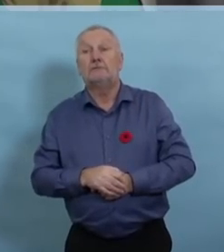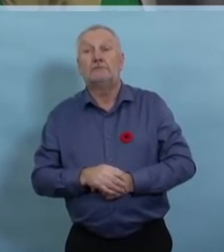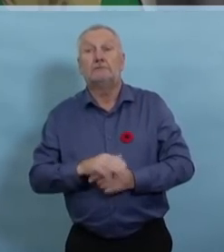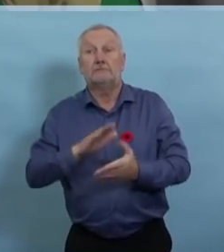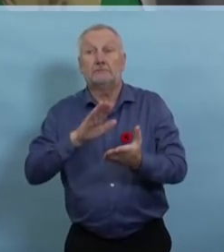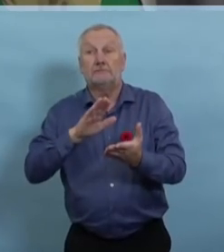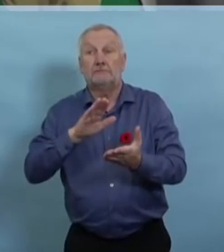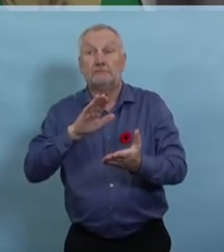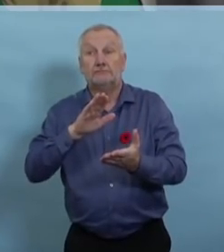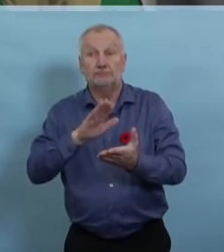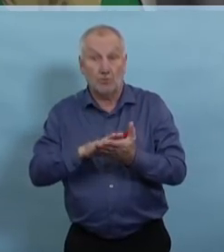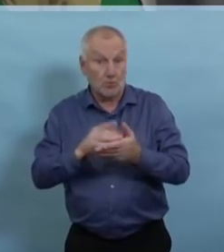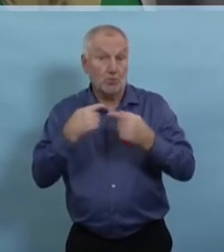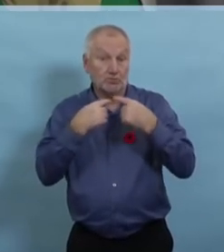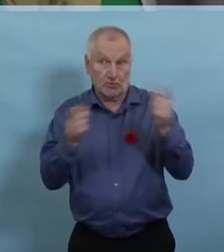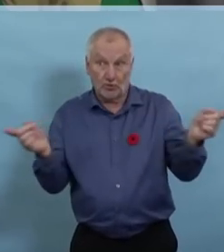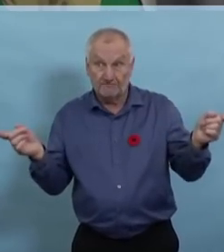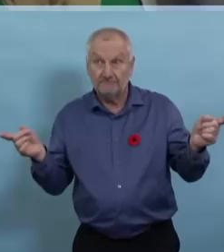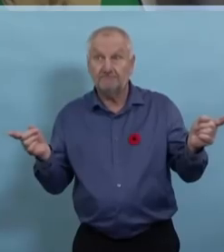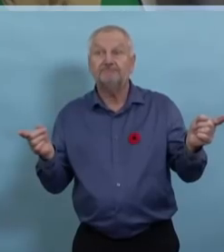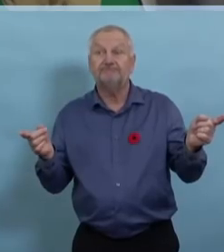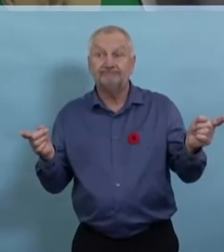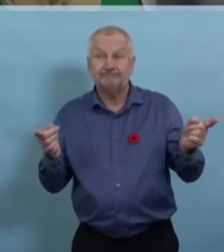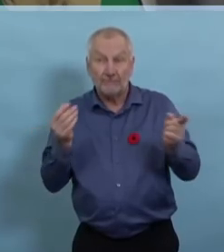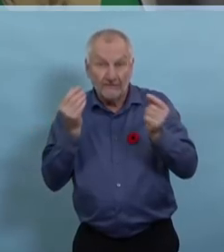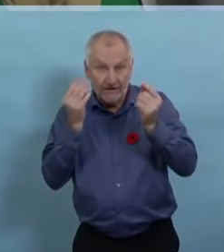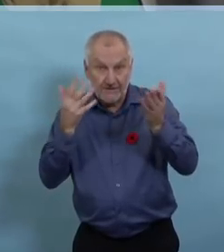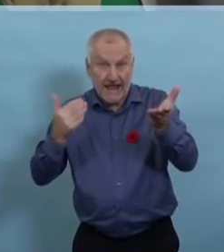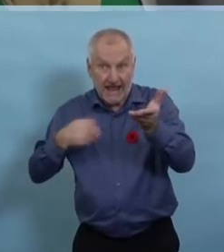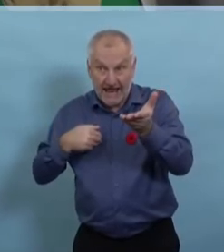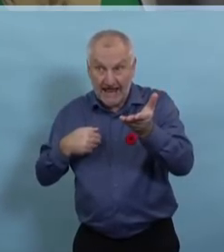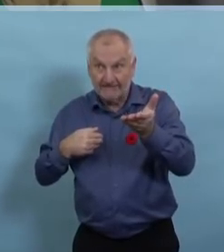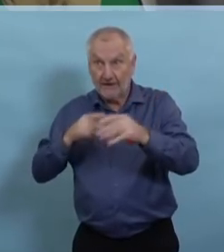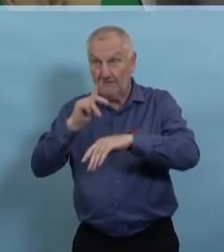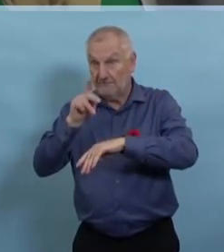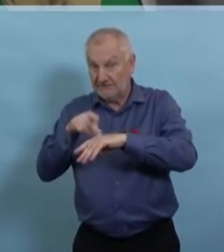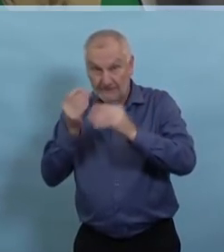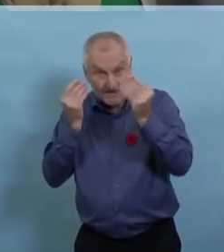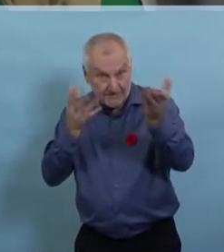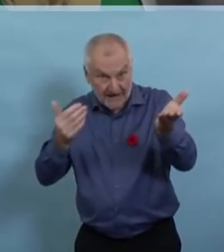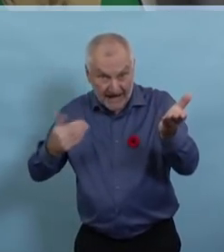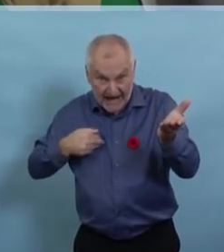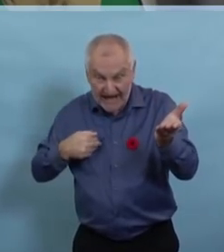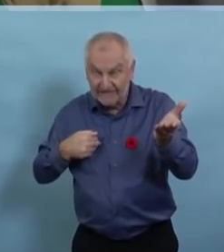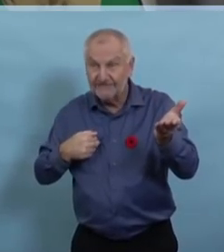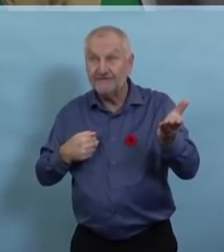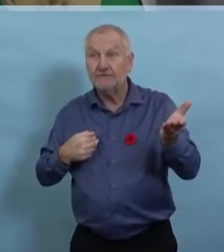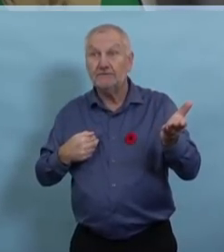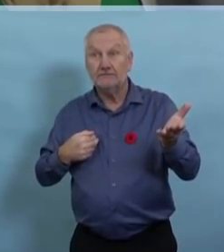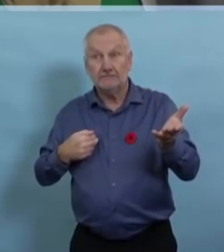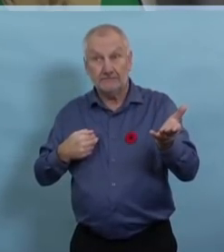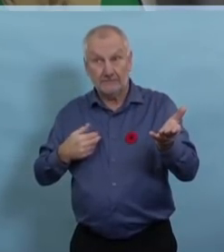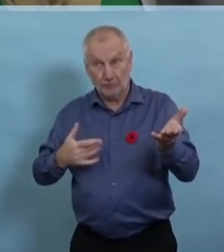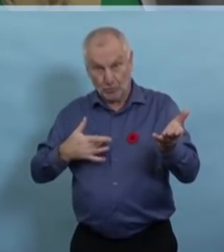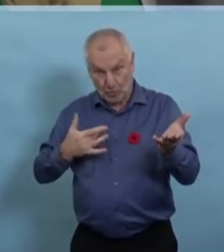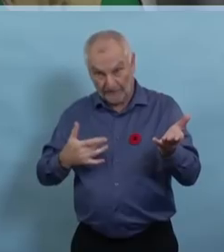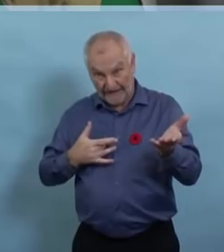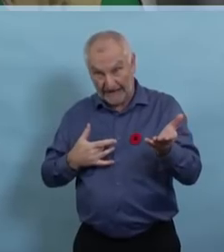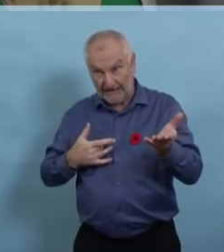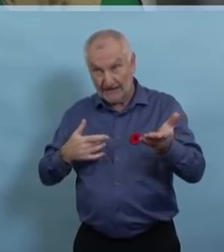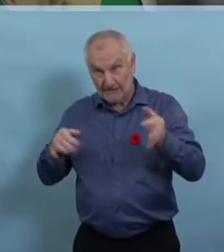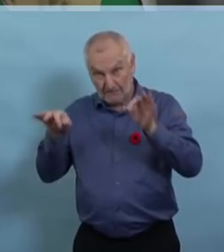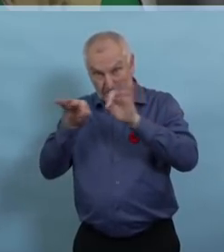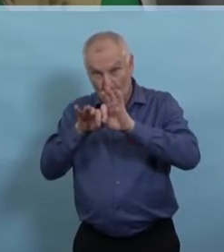that they have, where principals have information that they have, and they feel it is important to